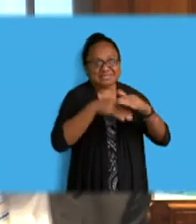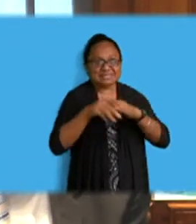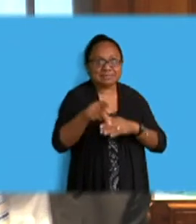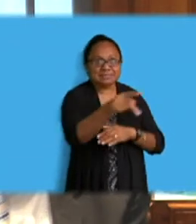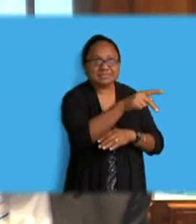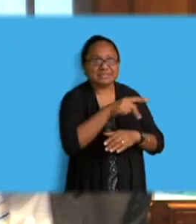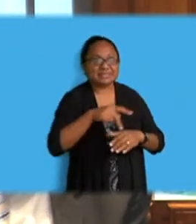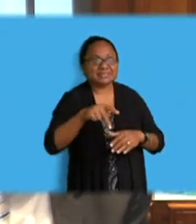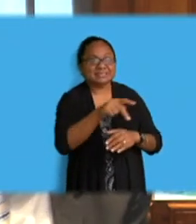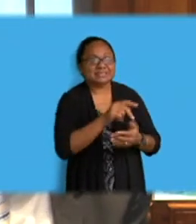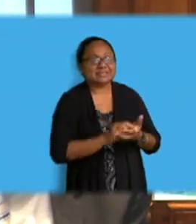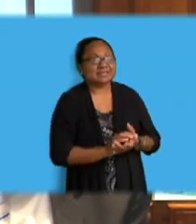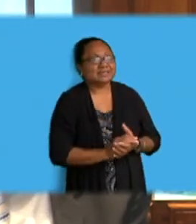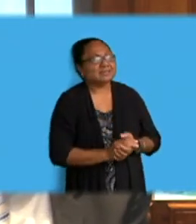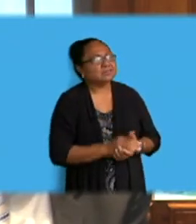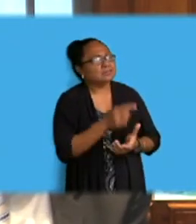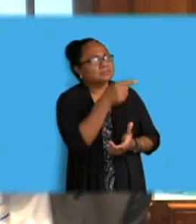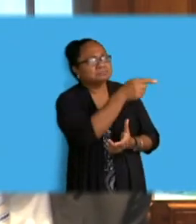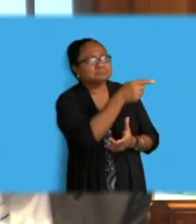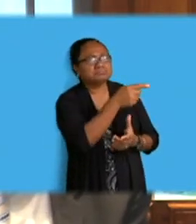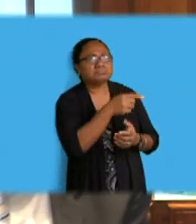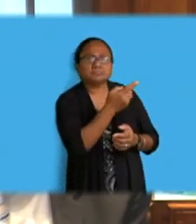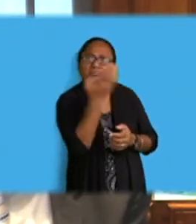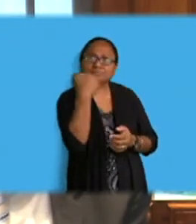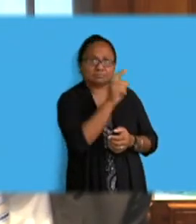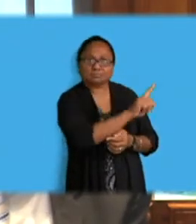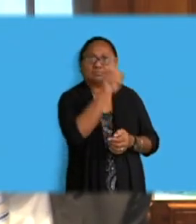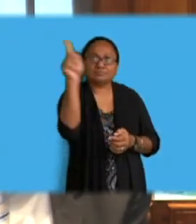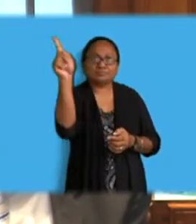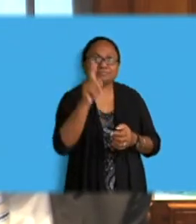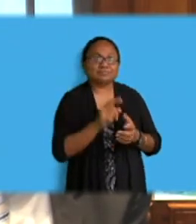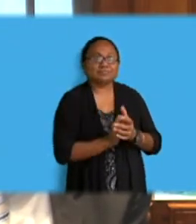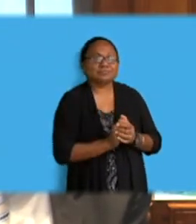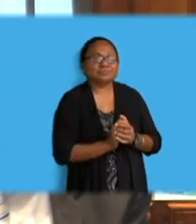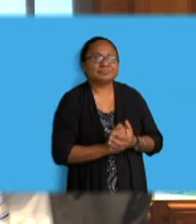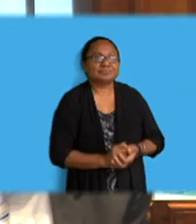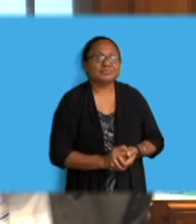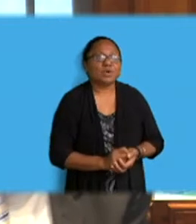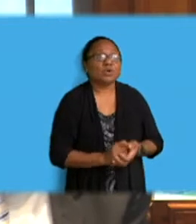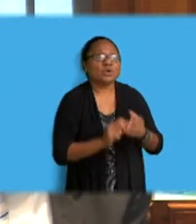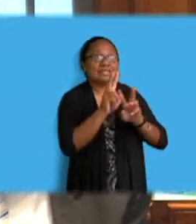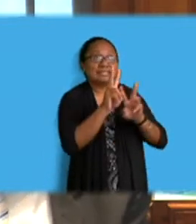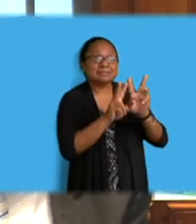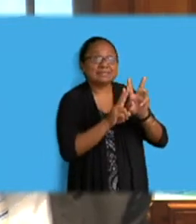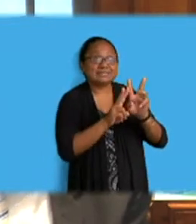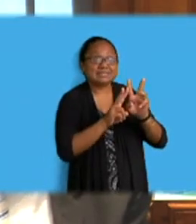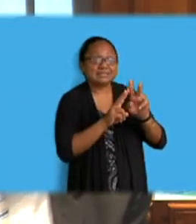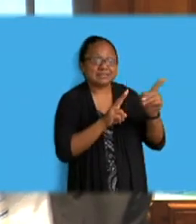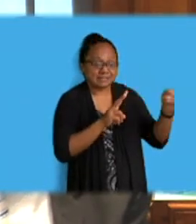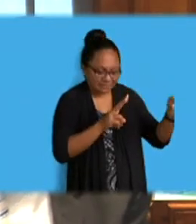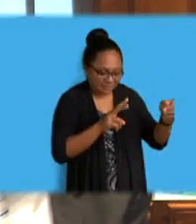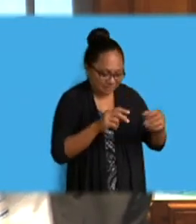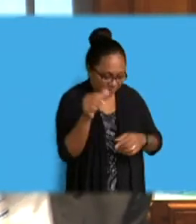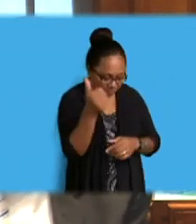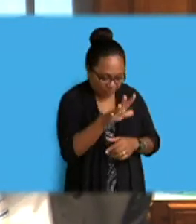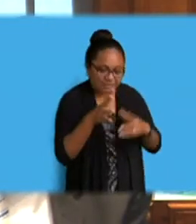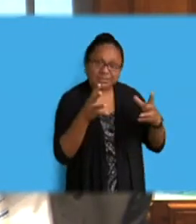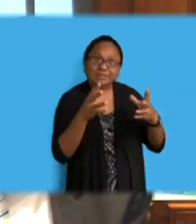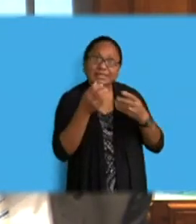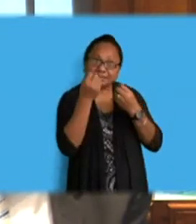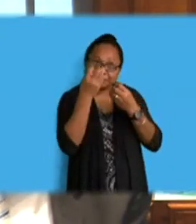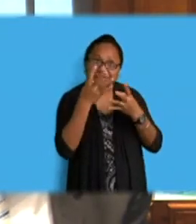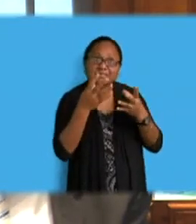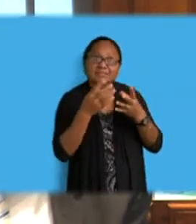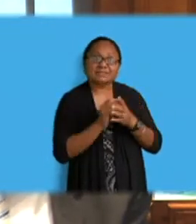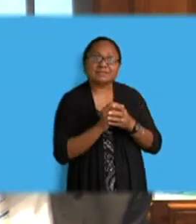Honourable Deputy Speaker, that our Honourable Attorney General attended, because I'm sure he would have been warned and educated further about the way Fiji